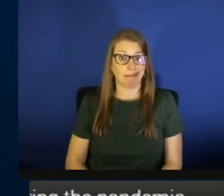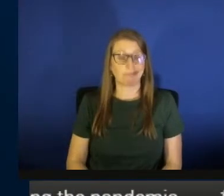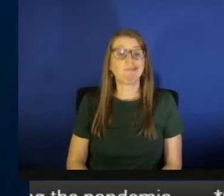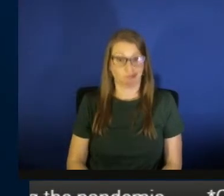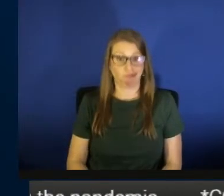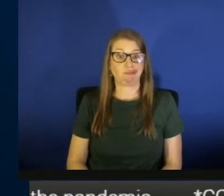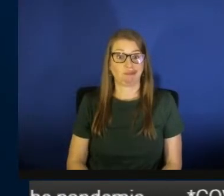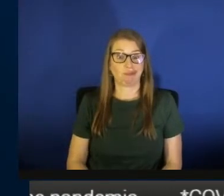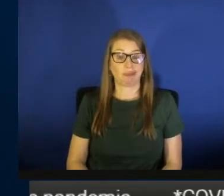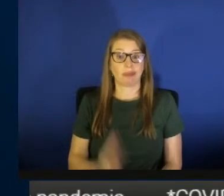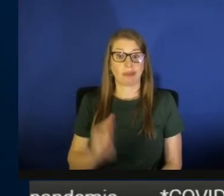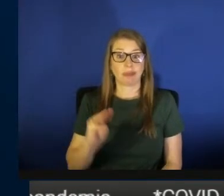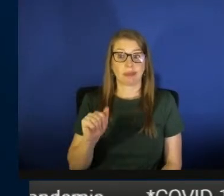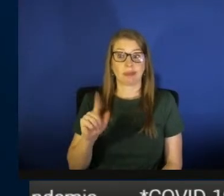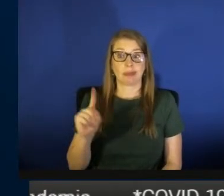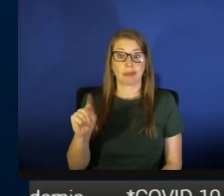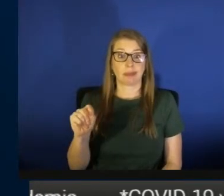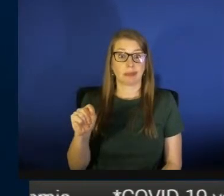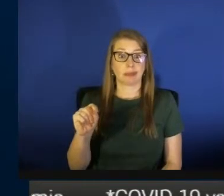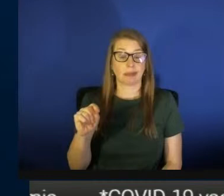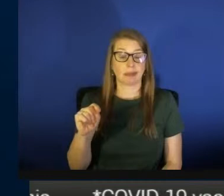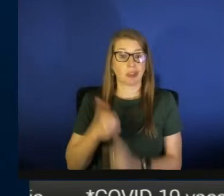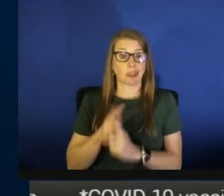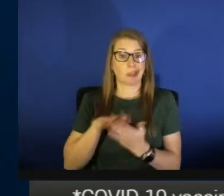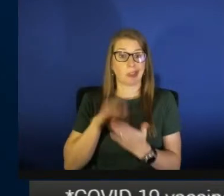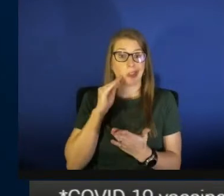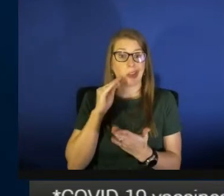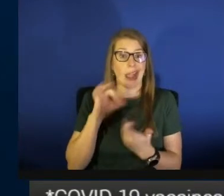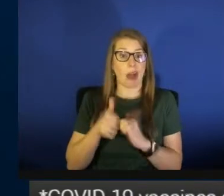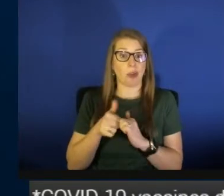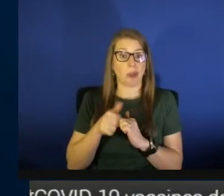Matt, what has this taught you? How do you move forward?